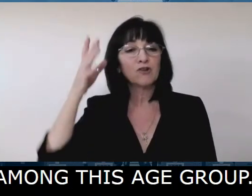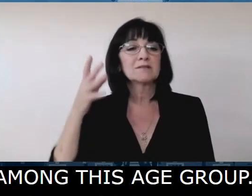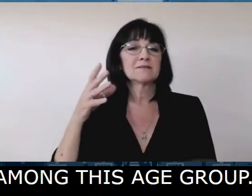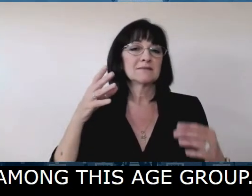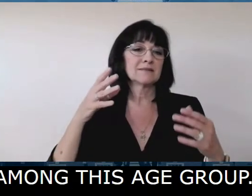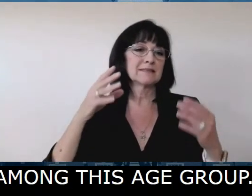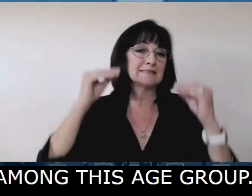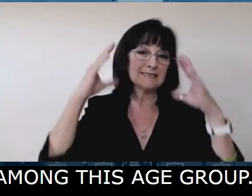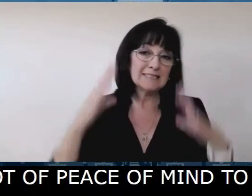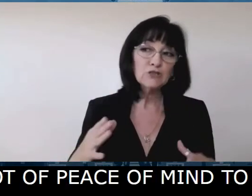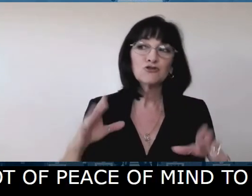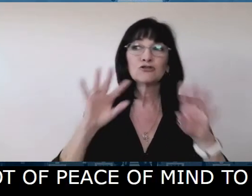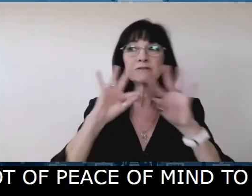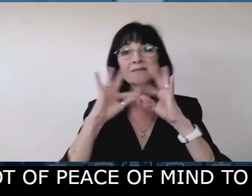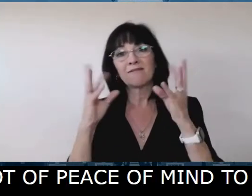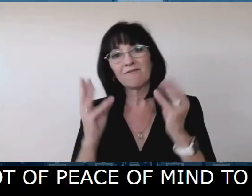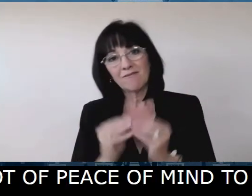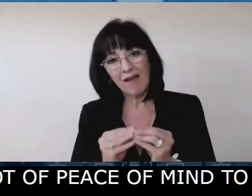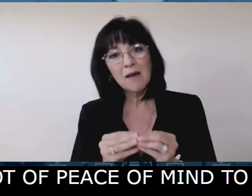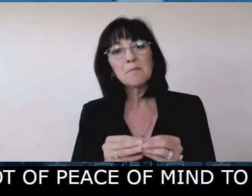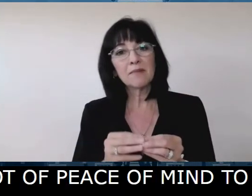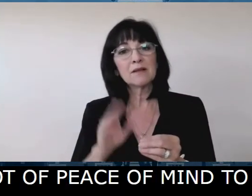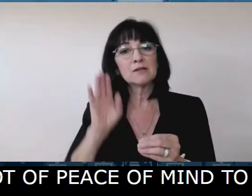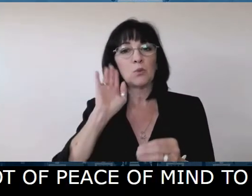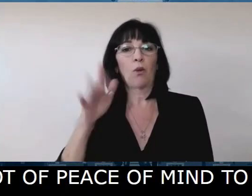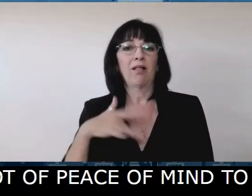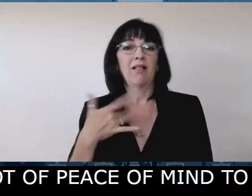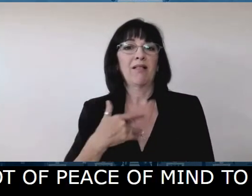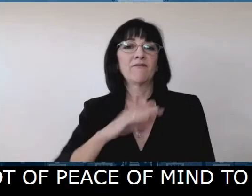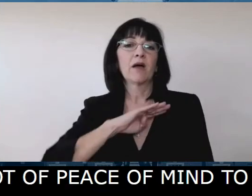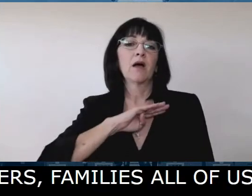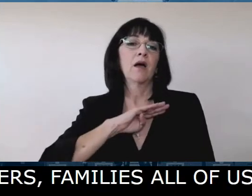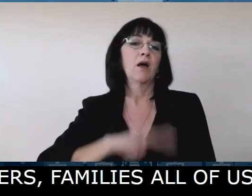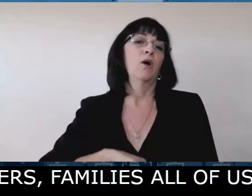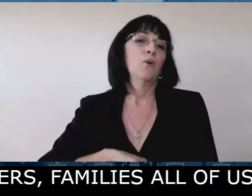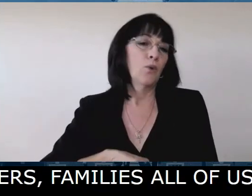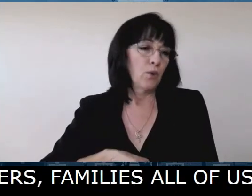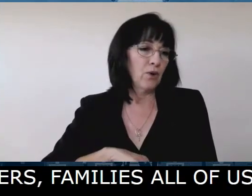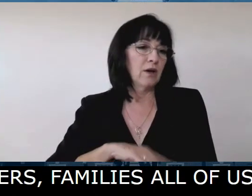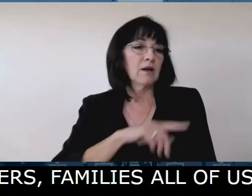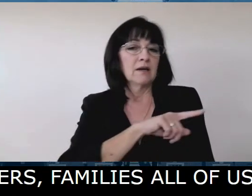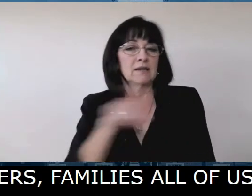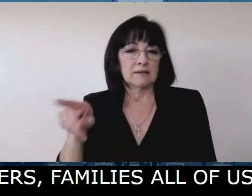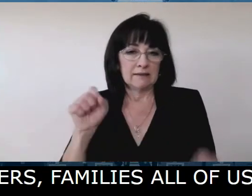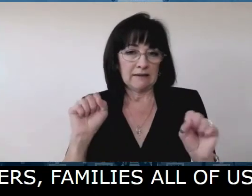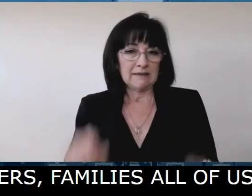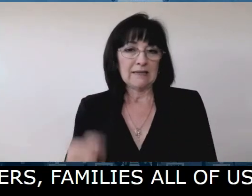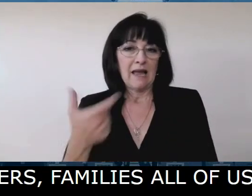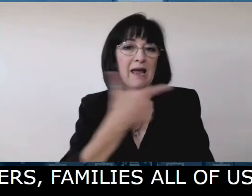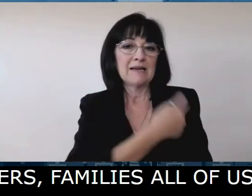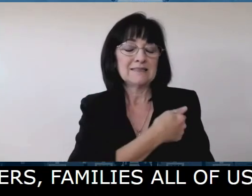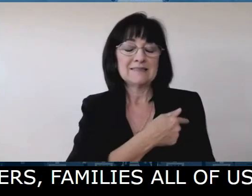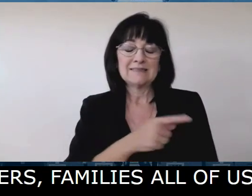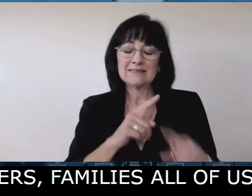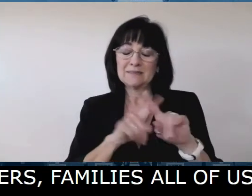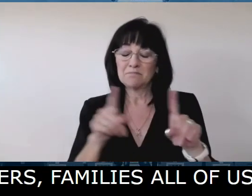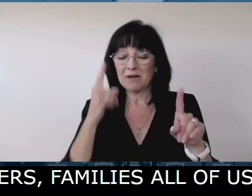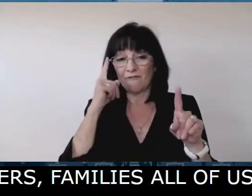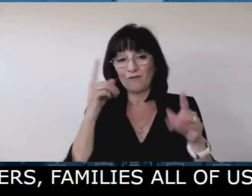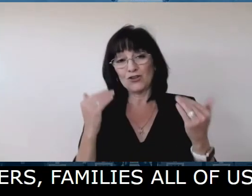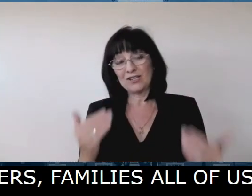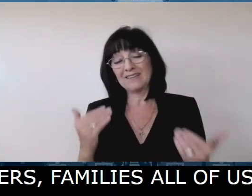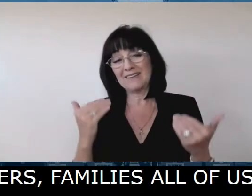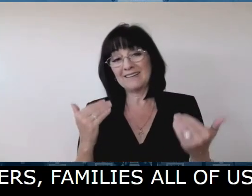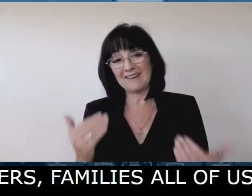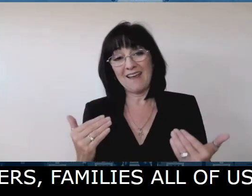us. So we're really eager for that time. In the meantime, these layered mitigation strategies that we've